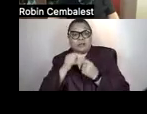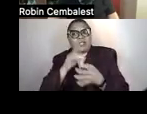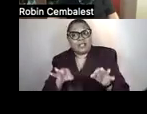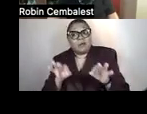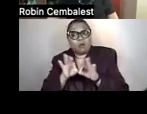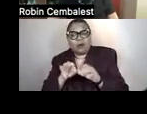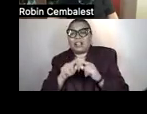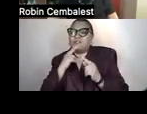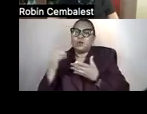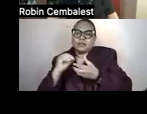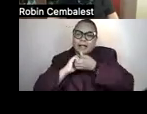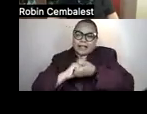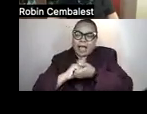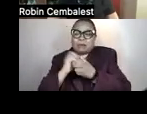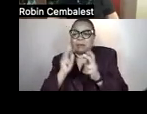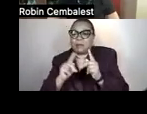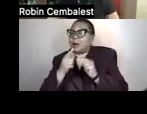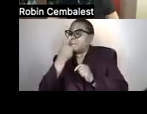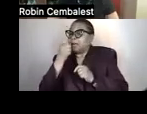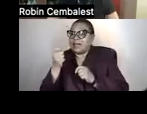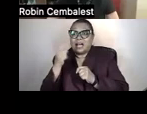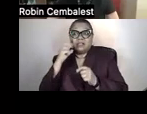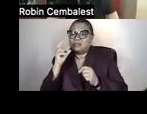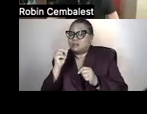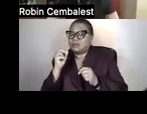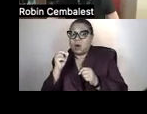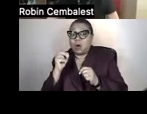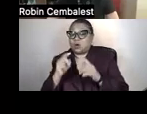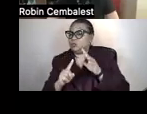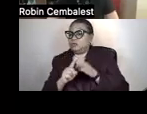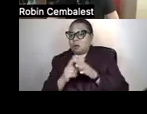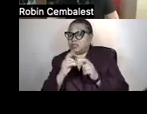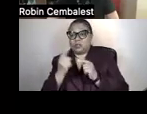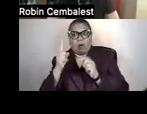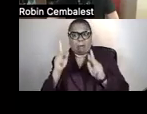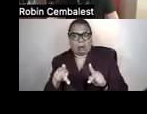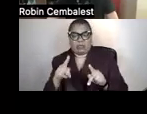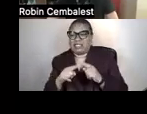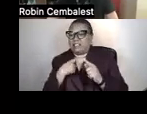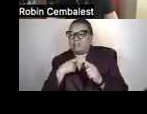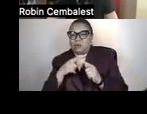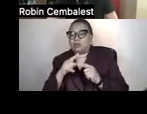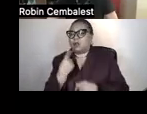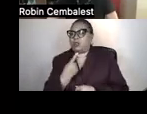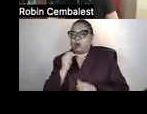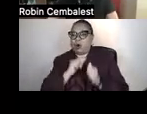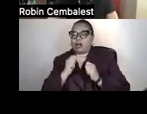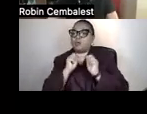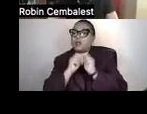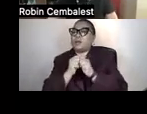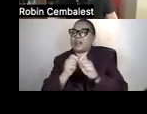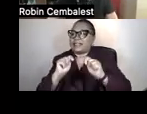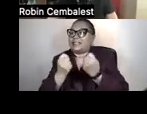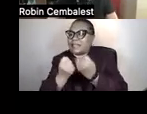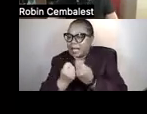important if you're collaborating people, because no show is just one person. Even if you're a solo artist, you're working with a team, right?